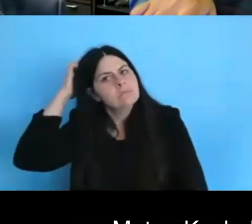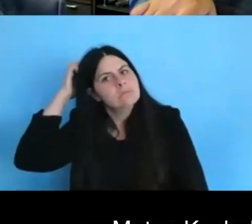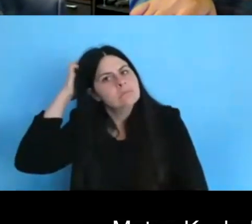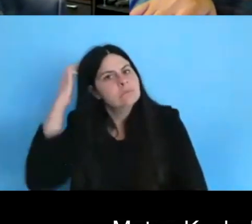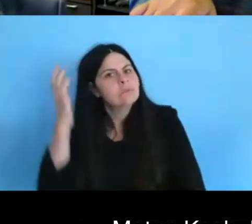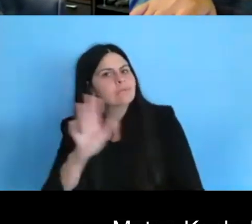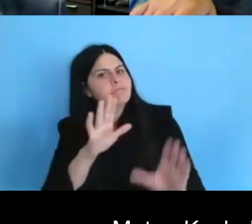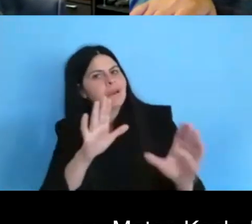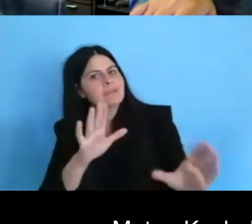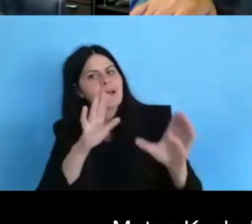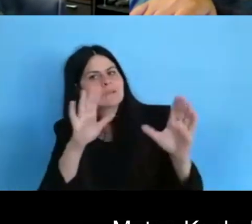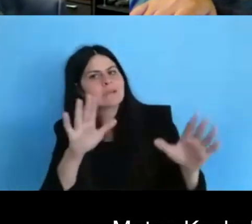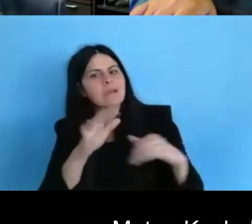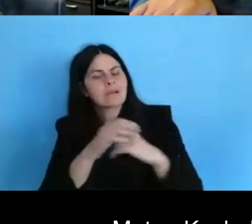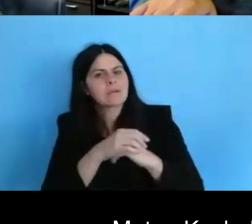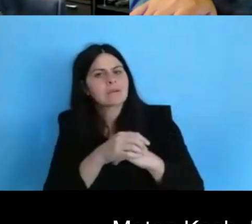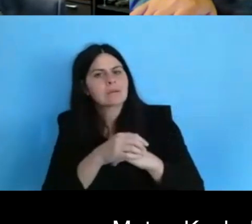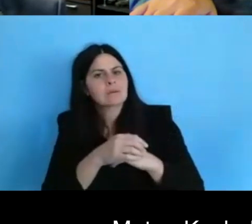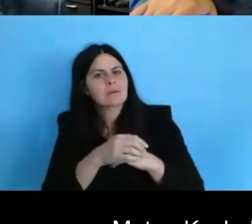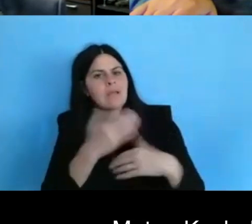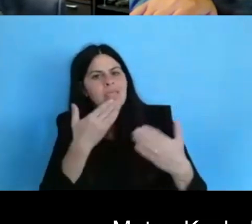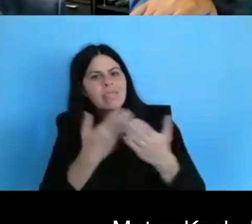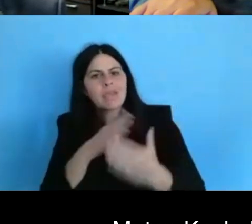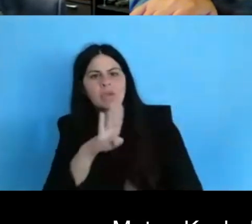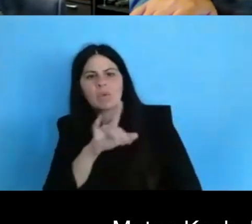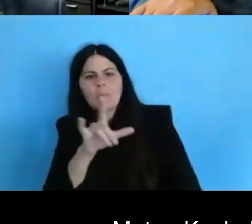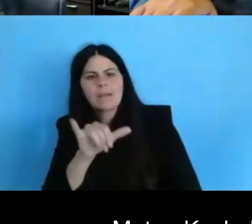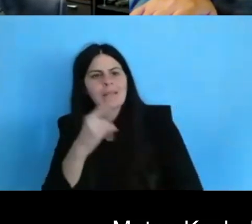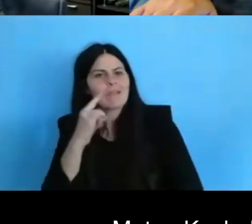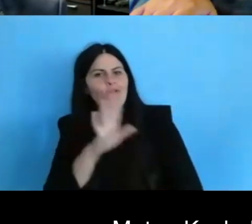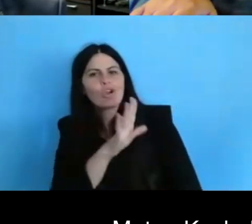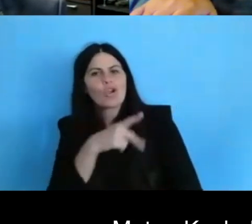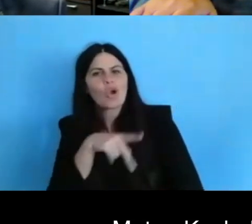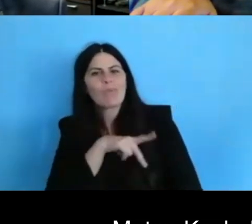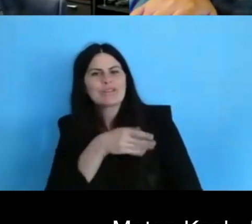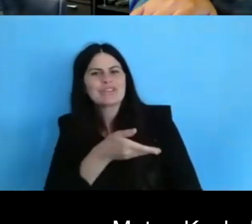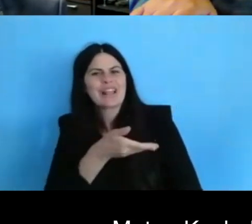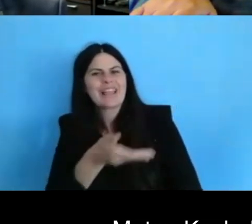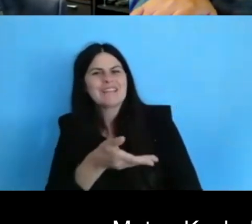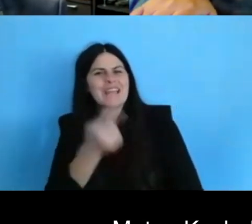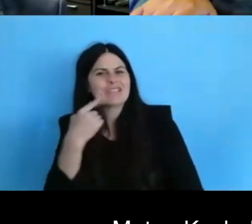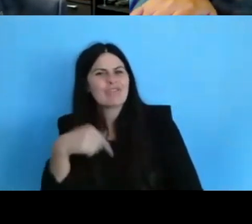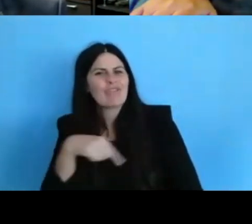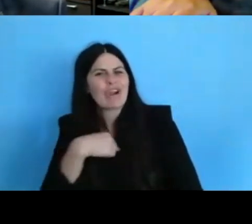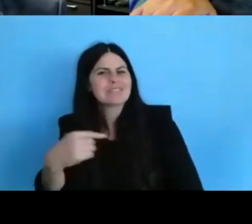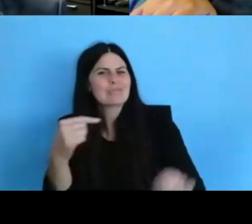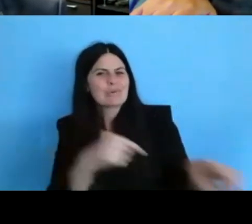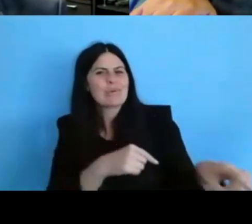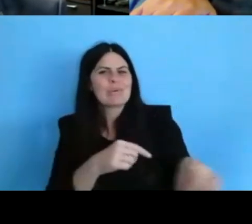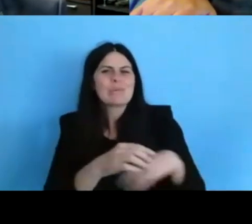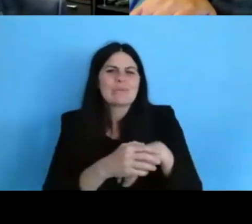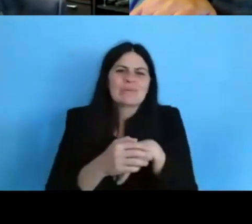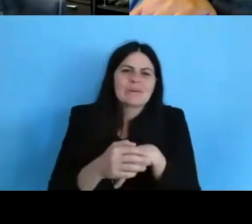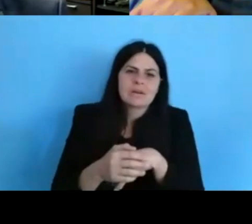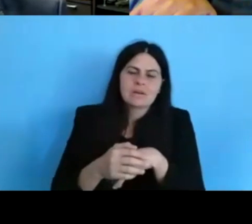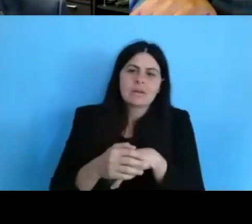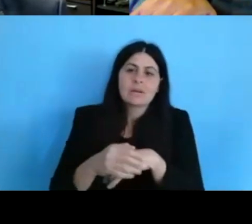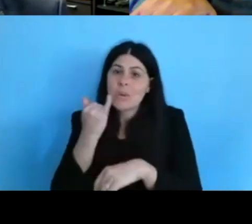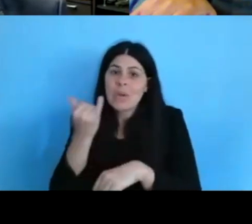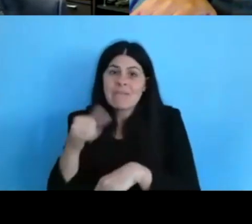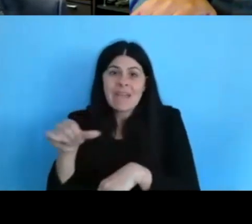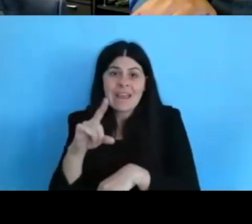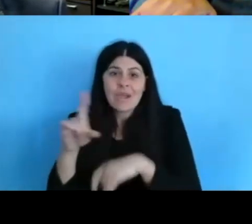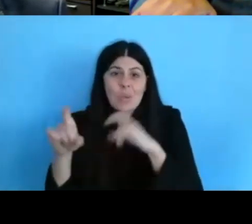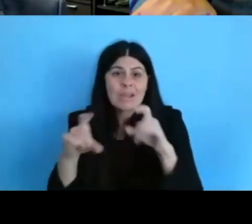Fantastic, thank you, Billy, for the personalized invitation. And you got a question? Reach out to Billy.